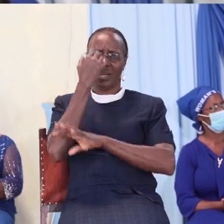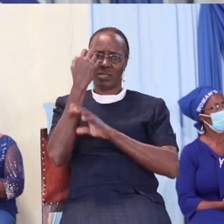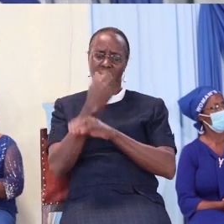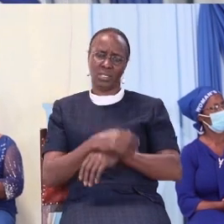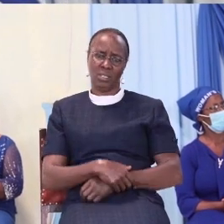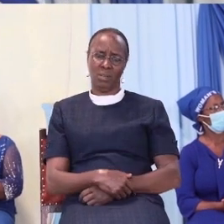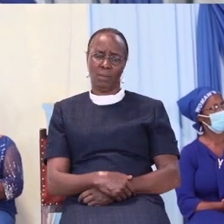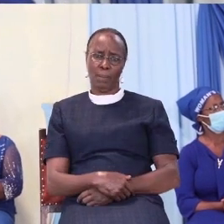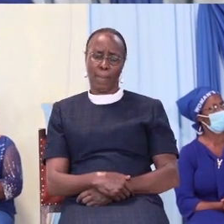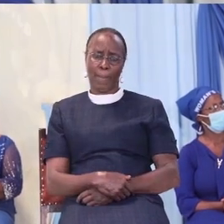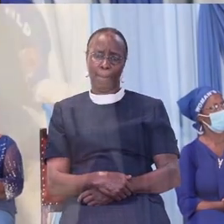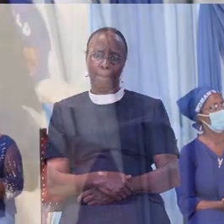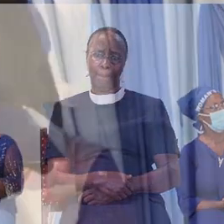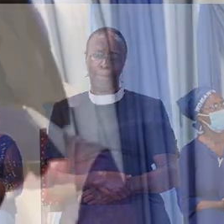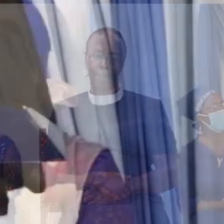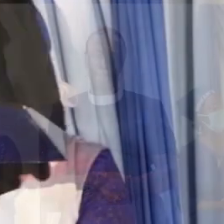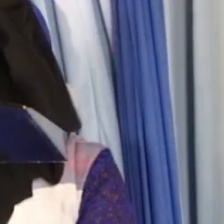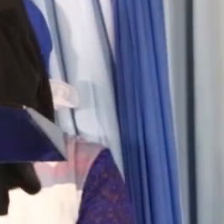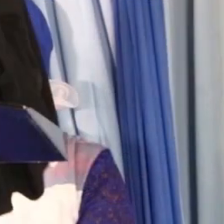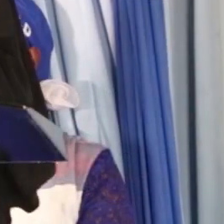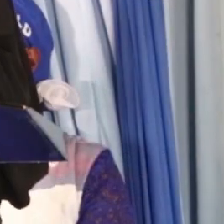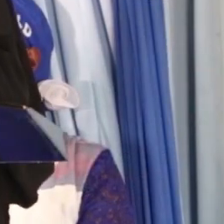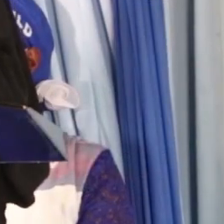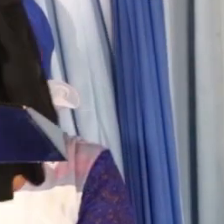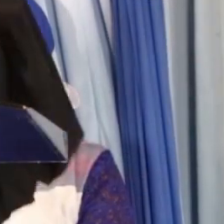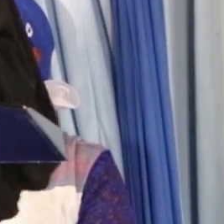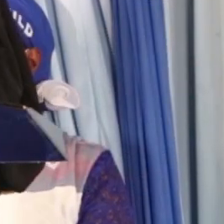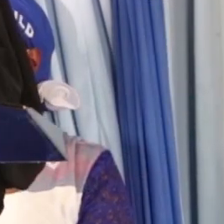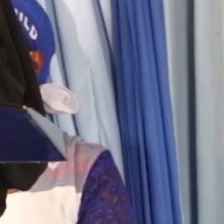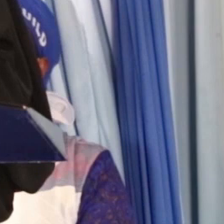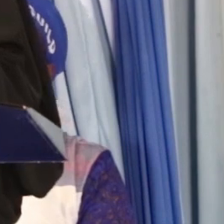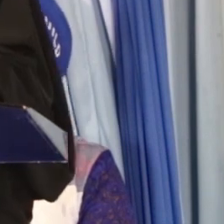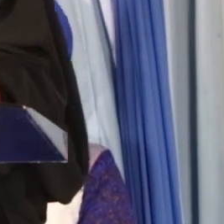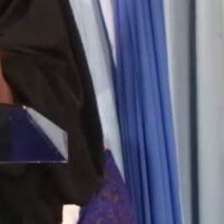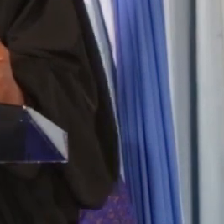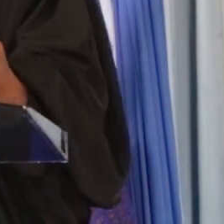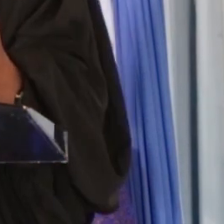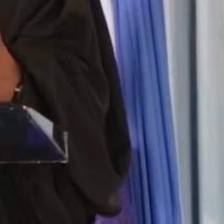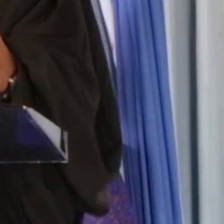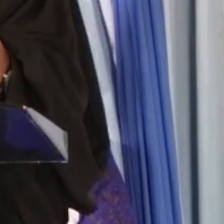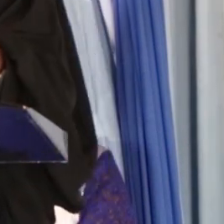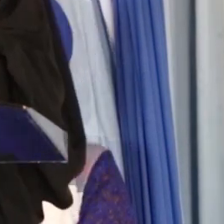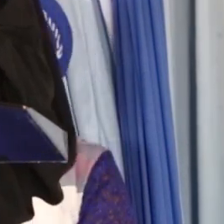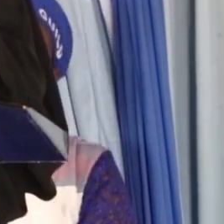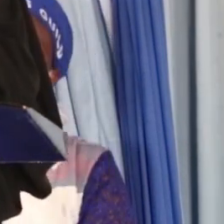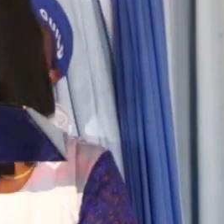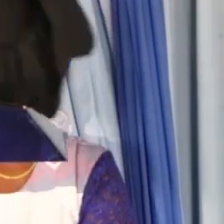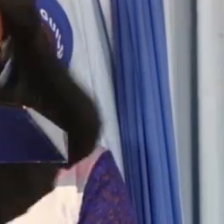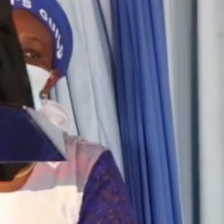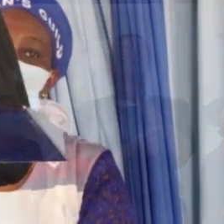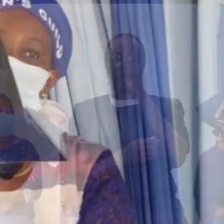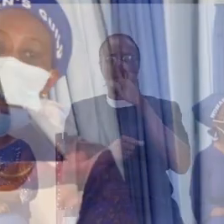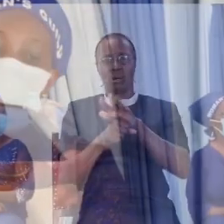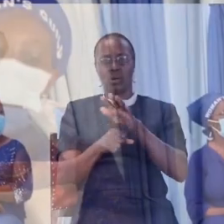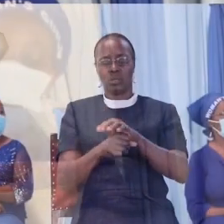driven by God's love for them. And therefore, the book